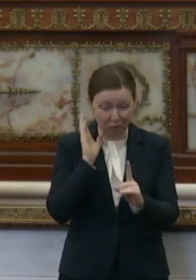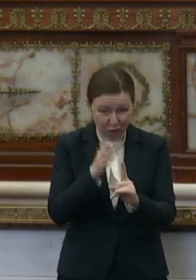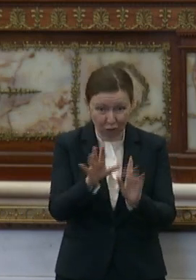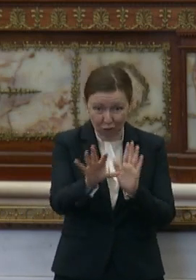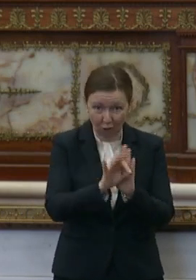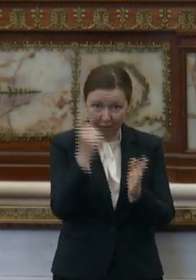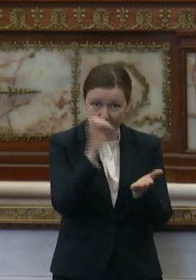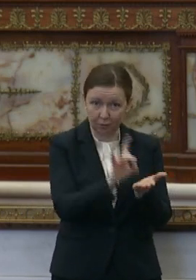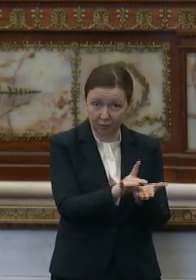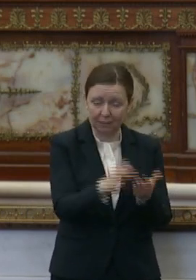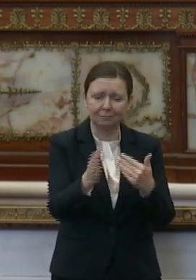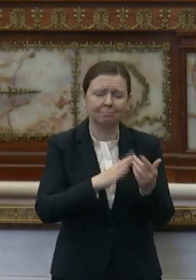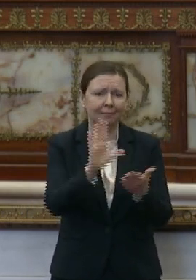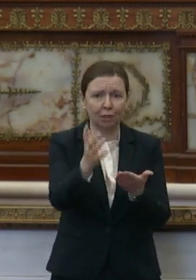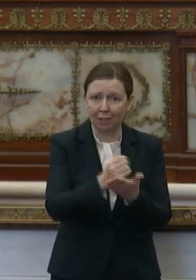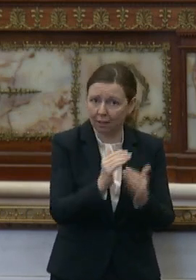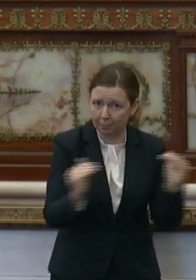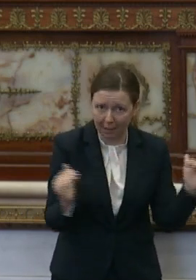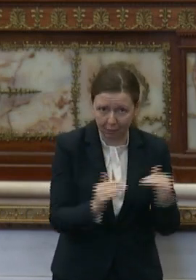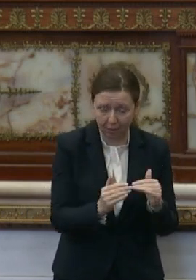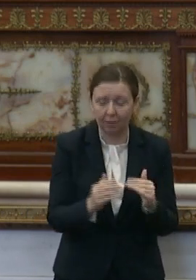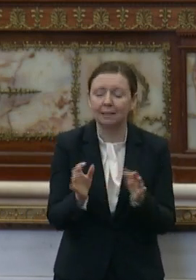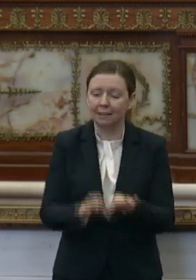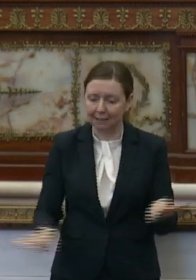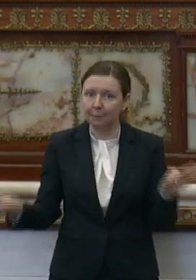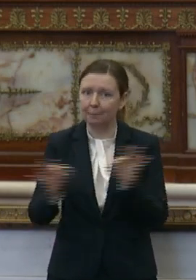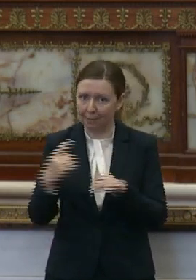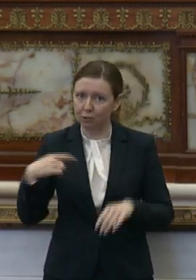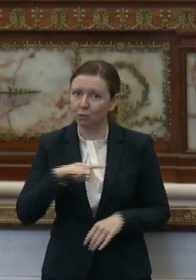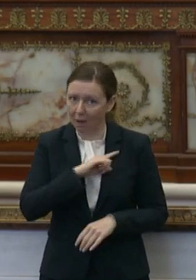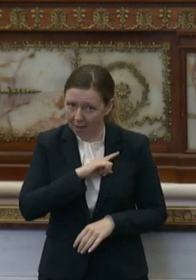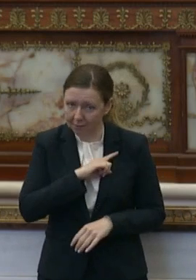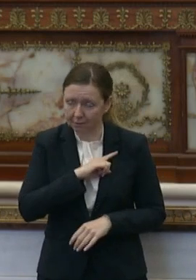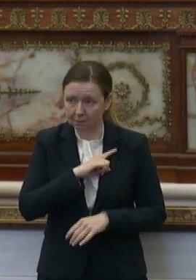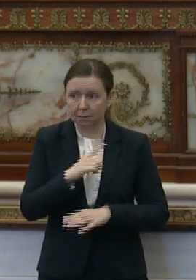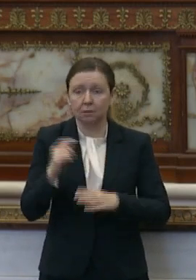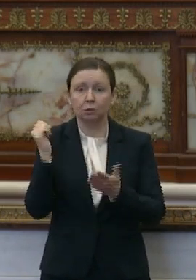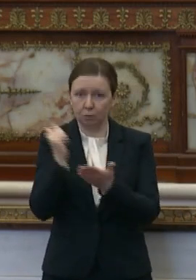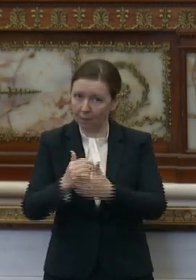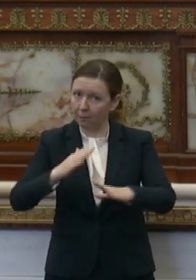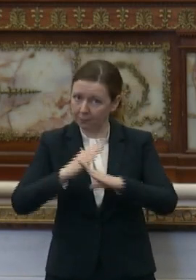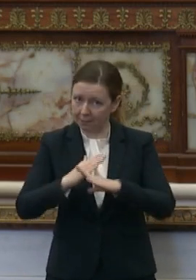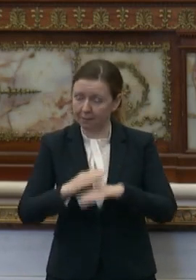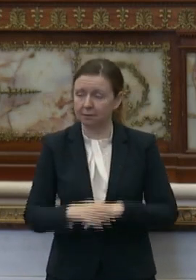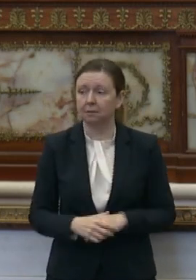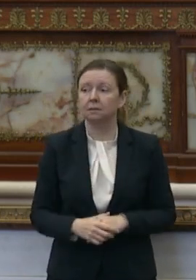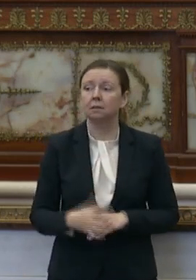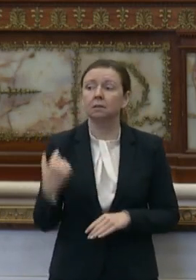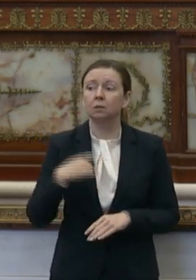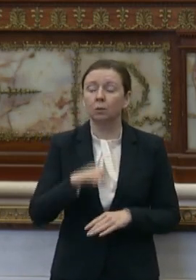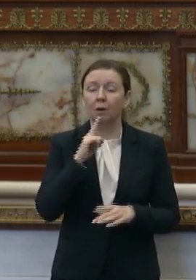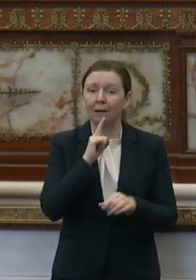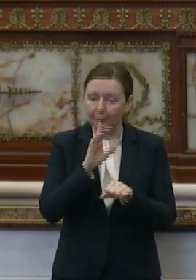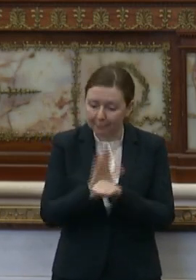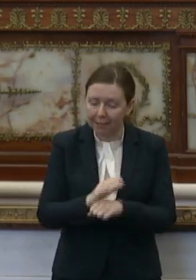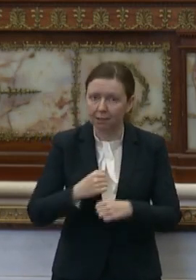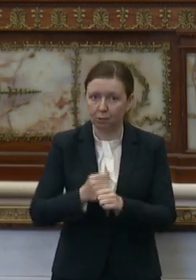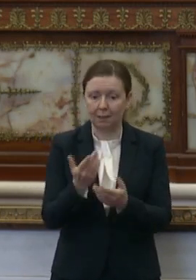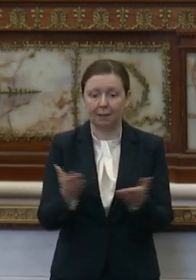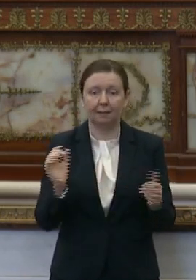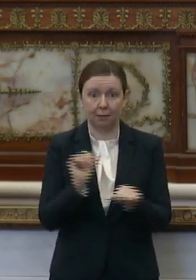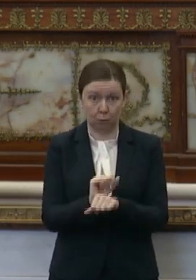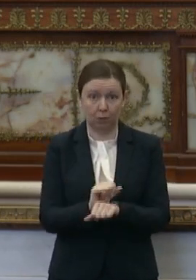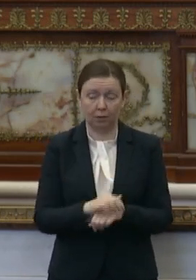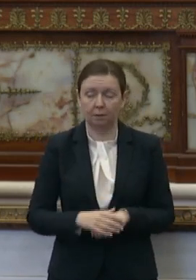no matter what the income level is, it matters to us to take action. We are committed to making things